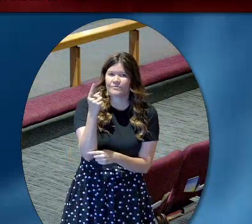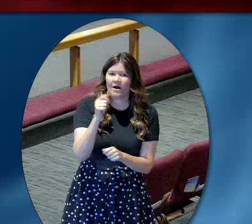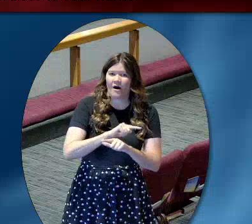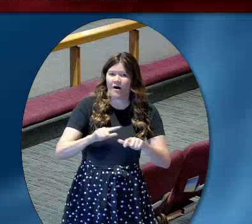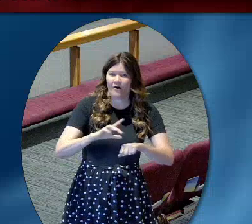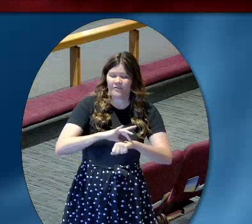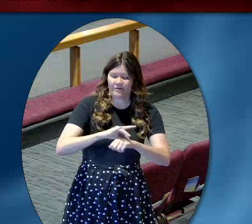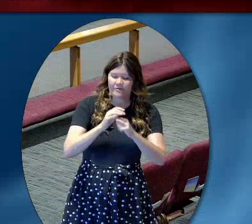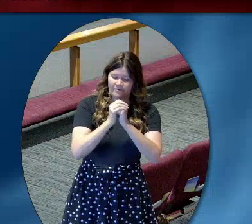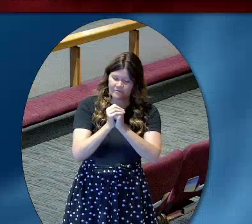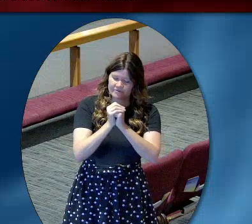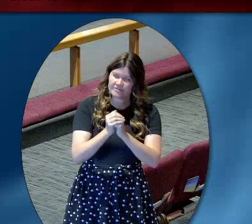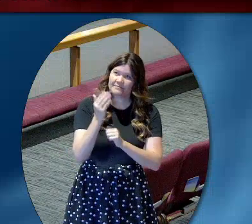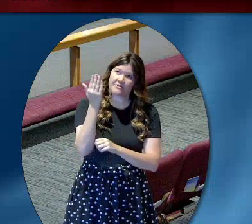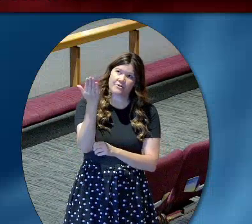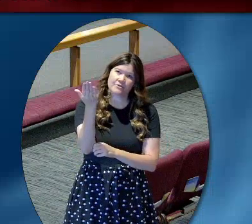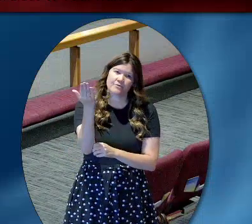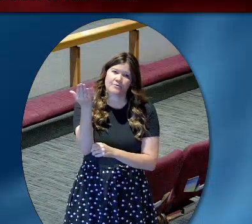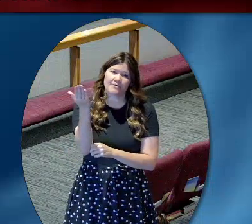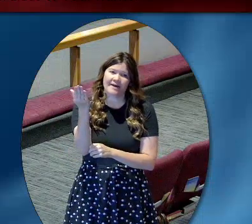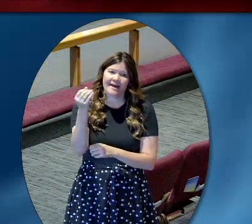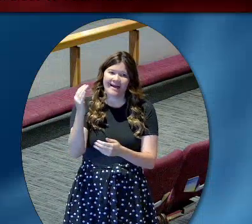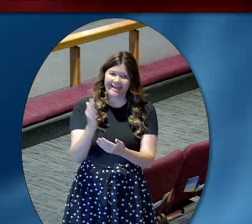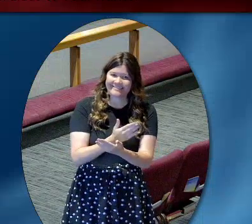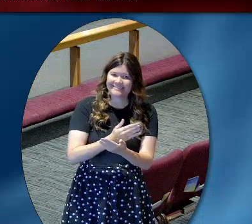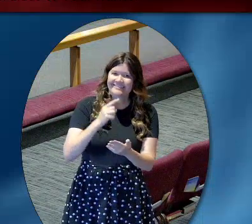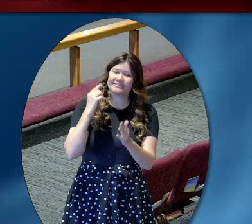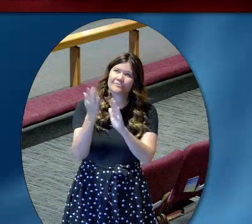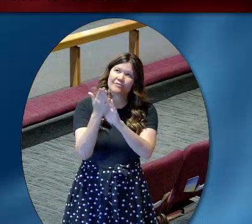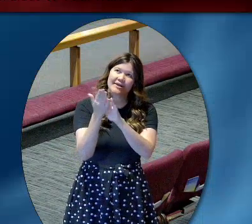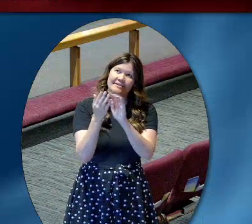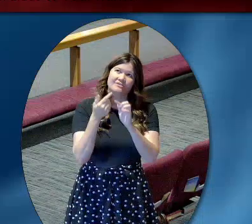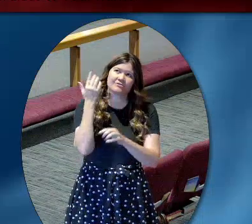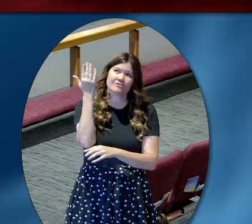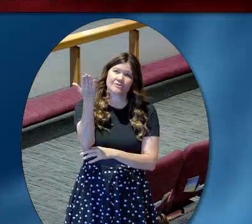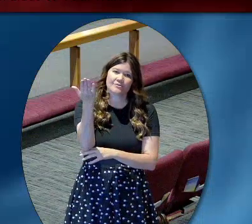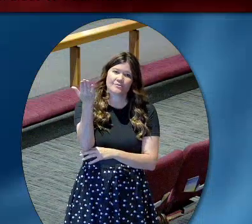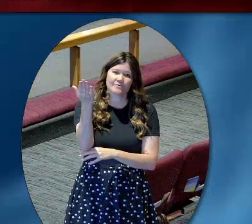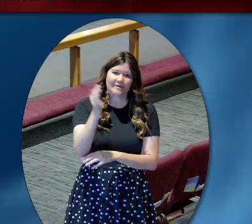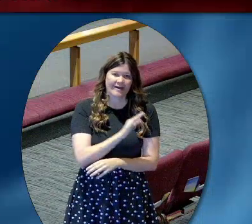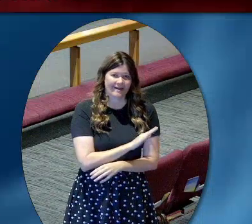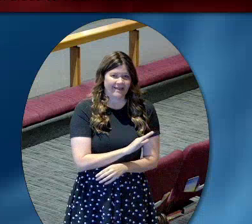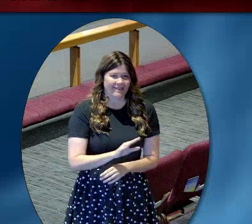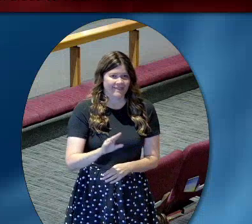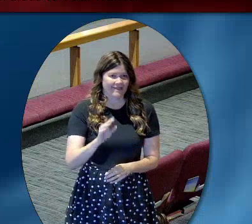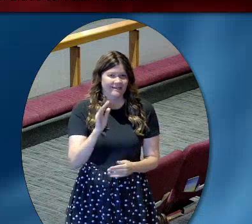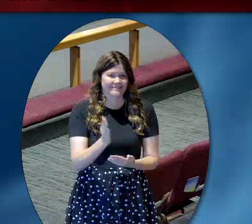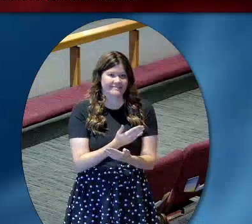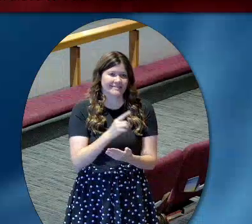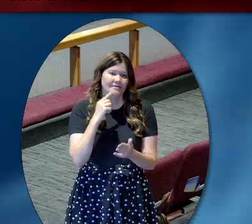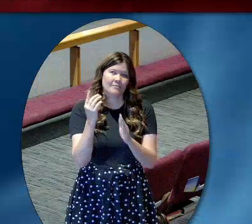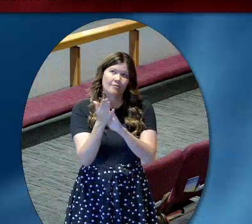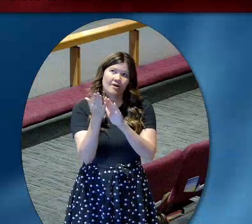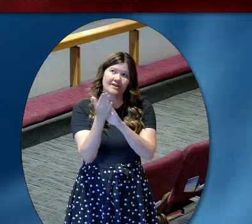All the earth worships you and sings praises to you. They sing praises to your name.